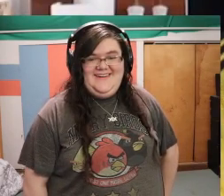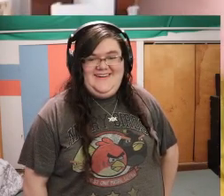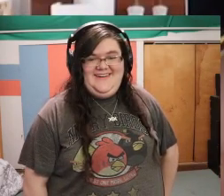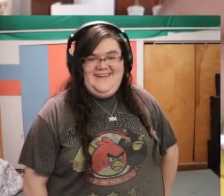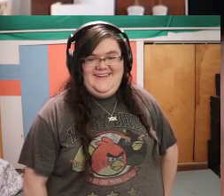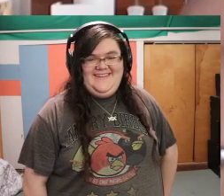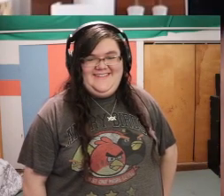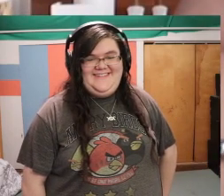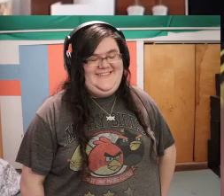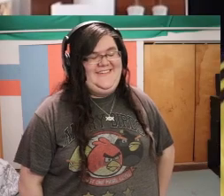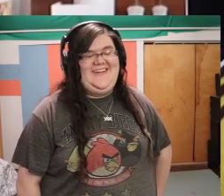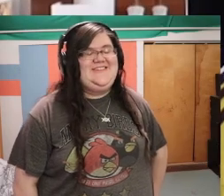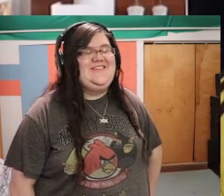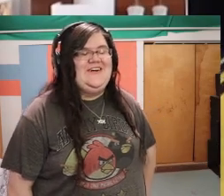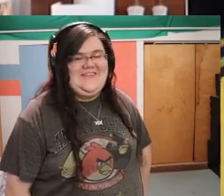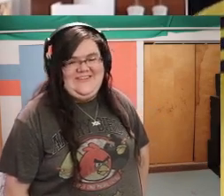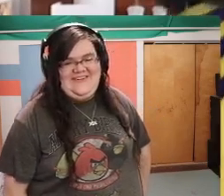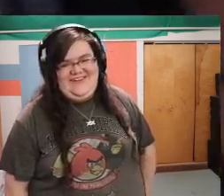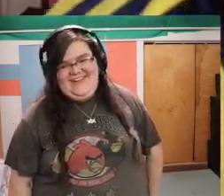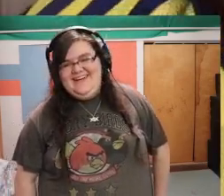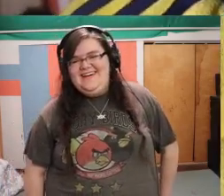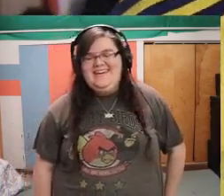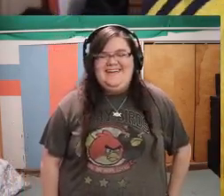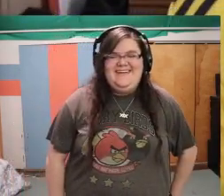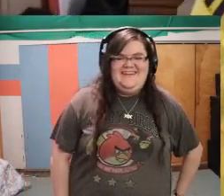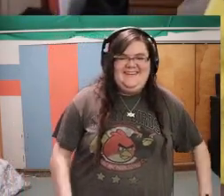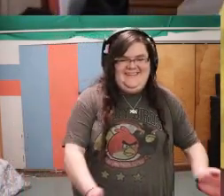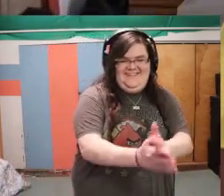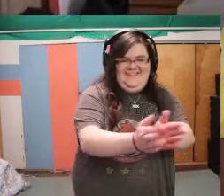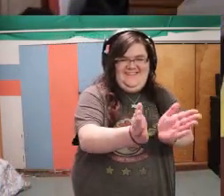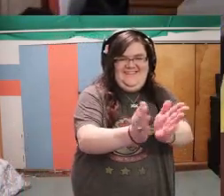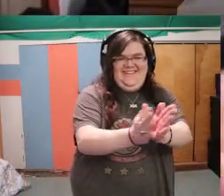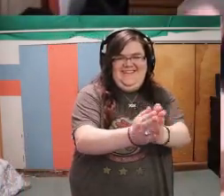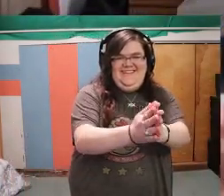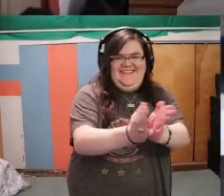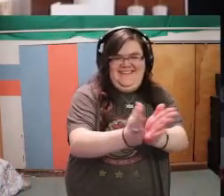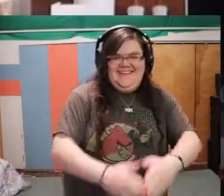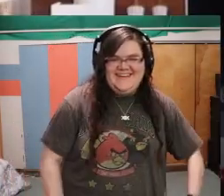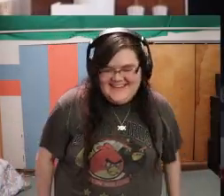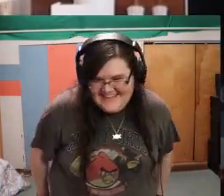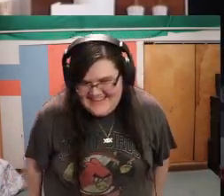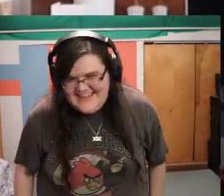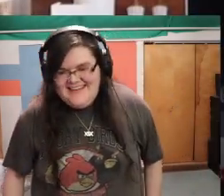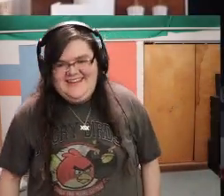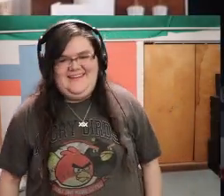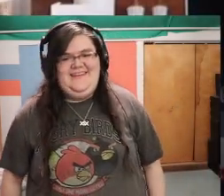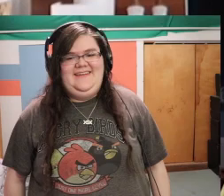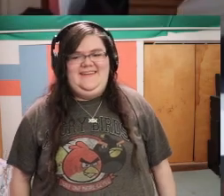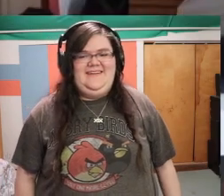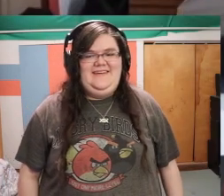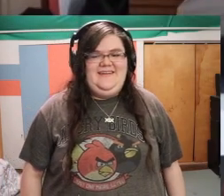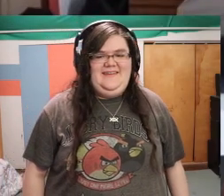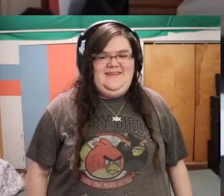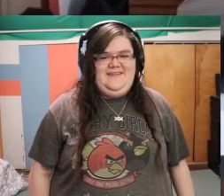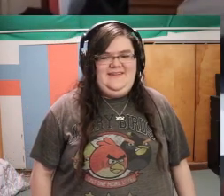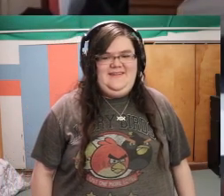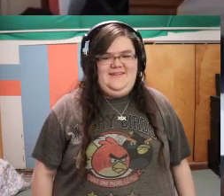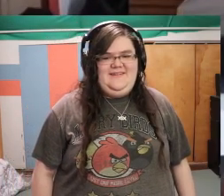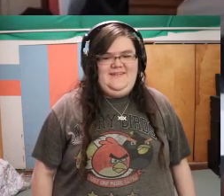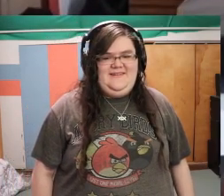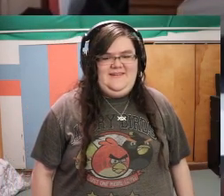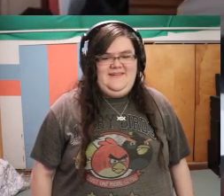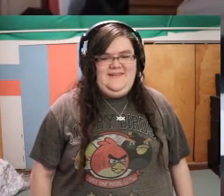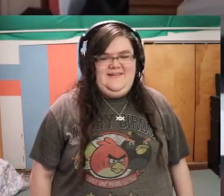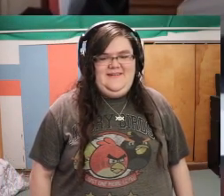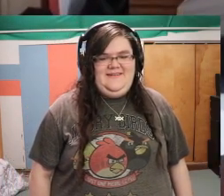me. That's what I'm talking Dude, about! That's so hey! Cool. Hey, I appreciate it, man. That I'm is sick! How long did this take you, my G? It took me about a year,